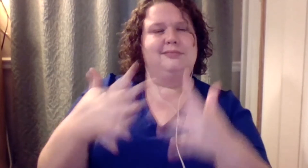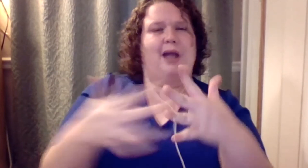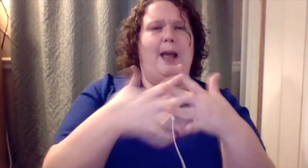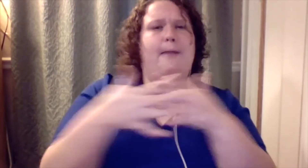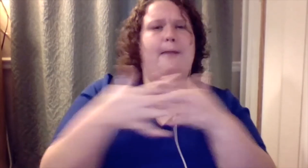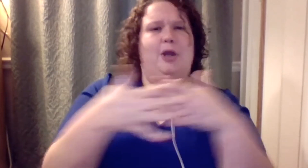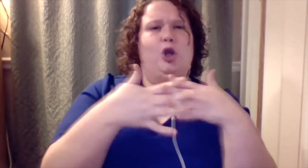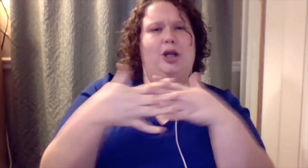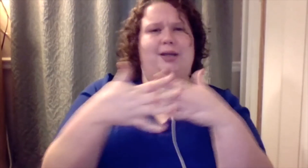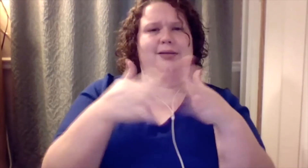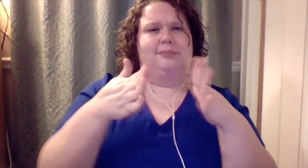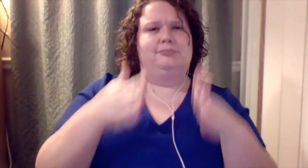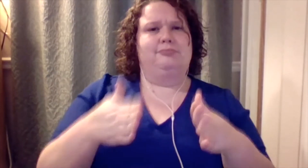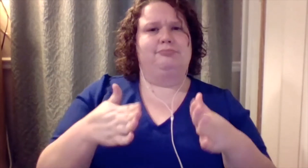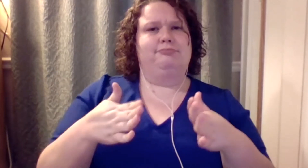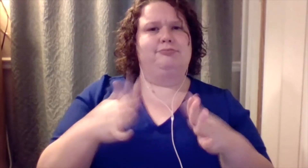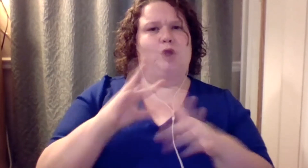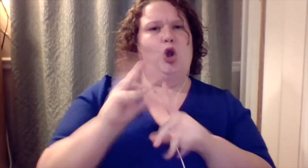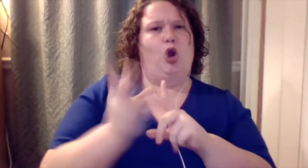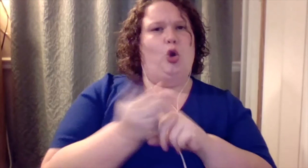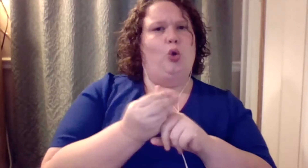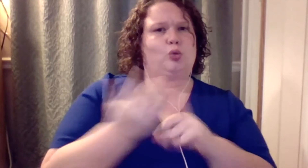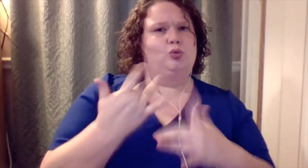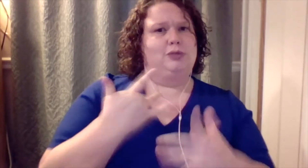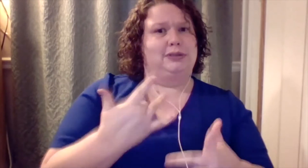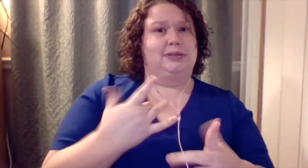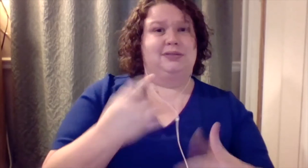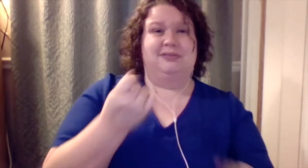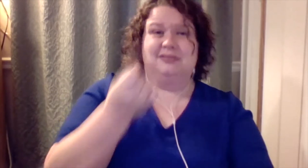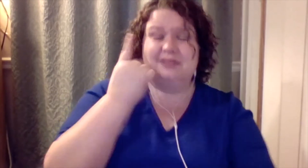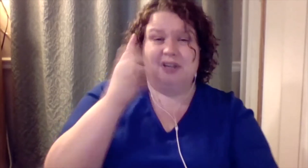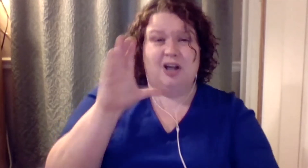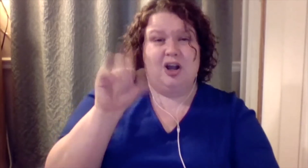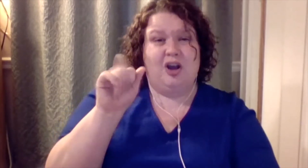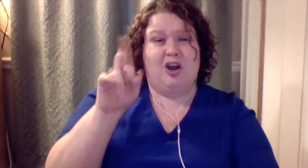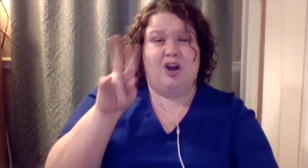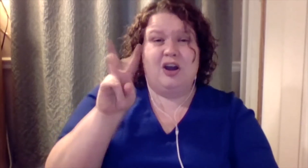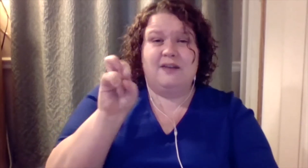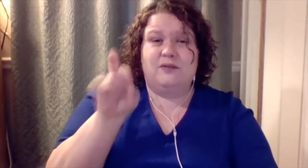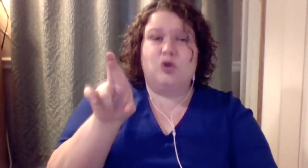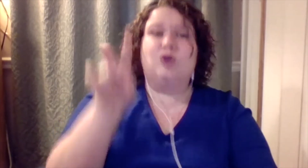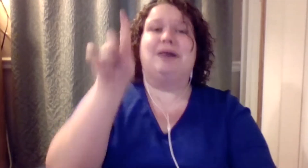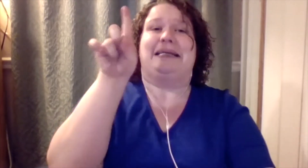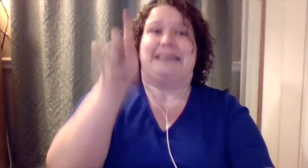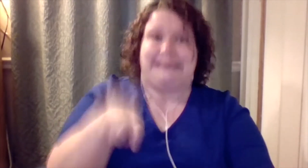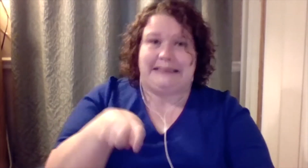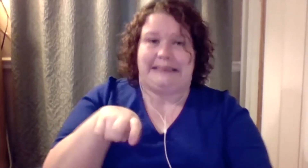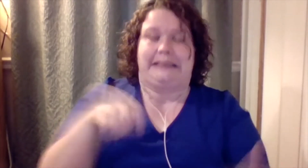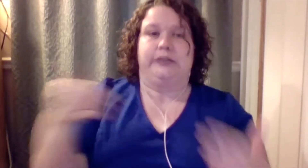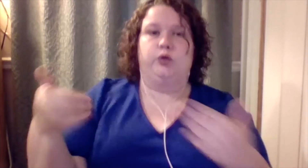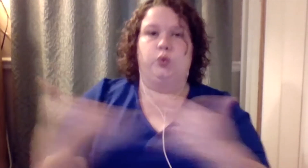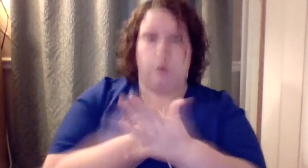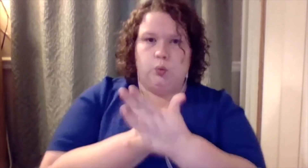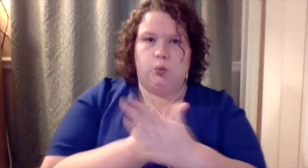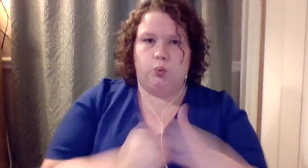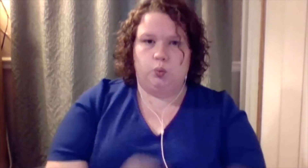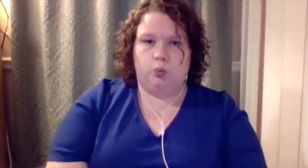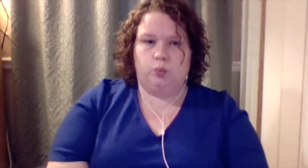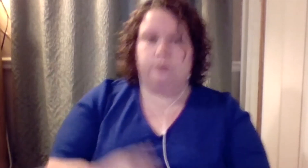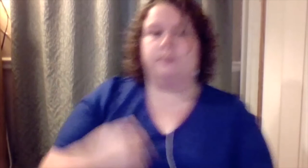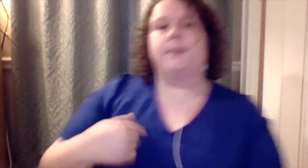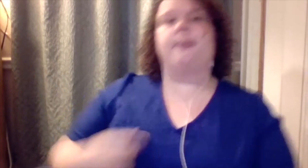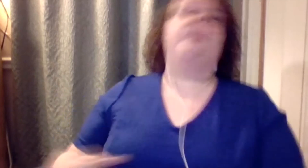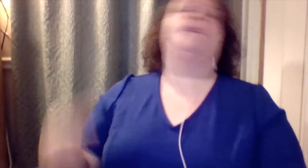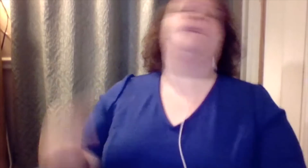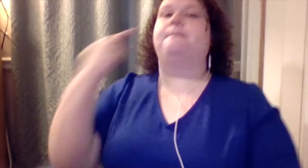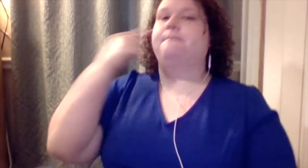it's indisputable. I mean, it needs to be rebuilt. So. I think whenever this is presented